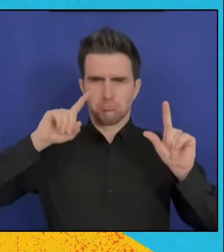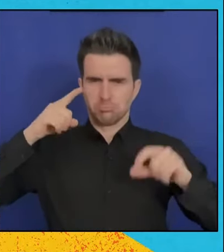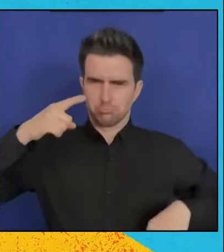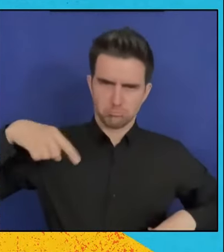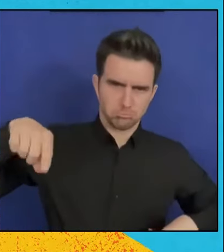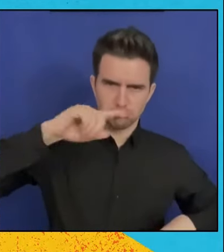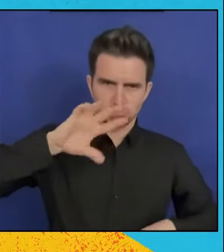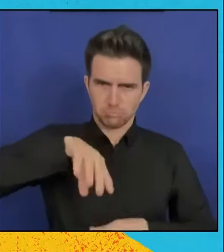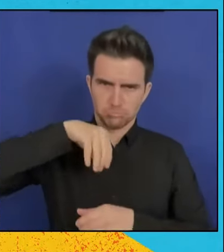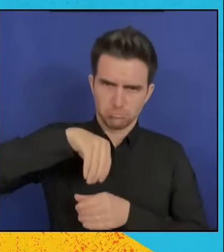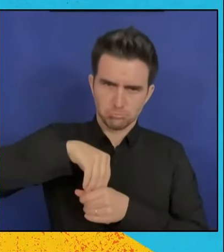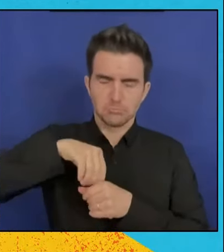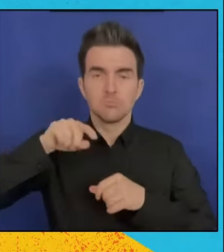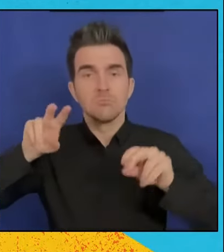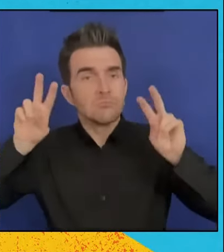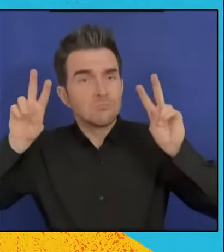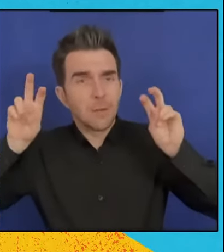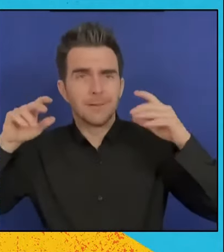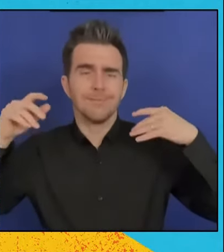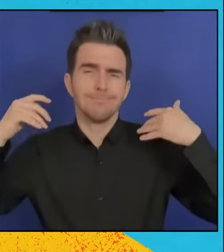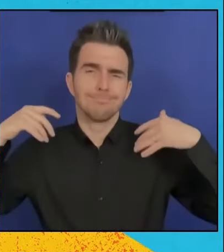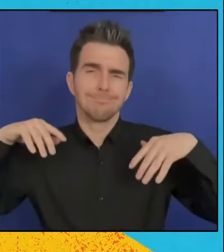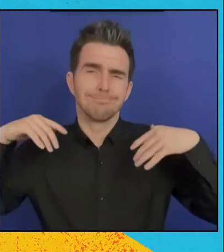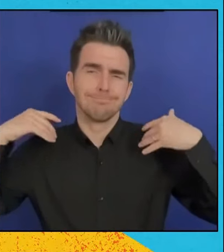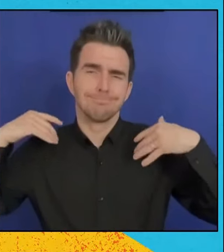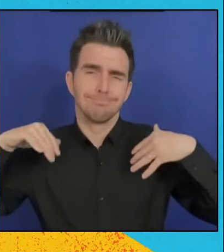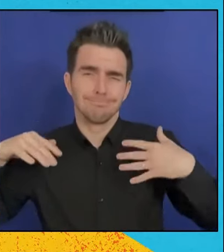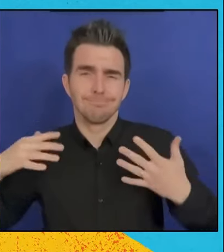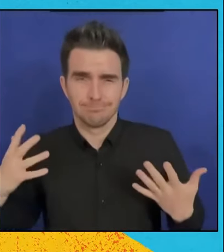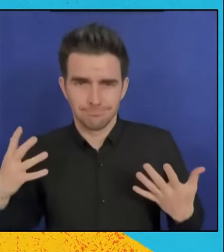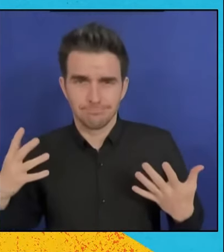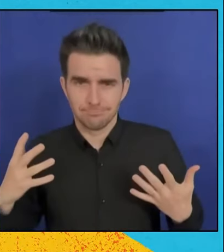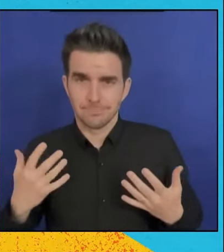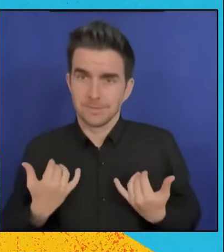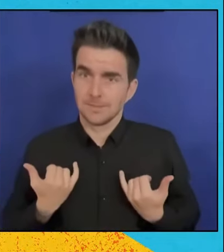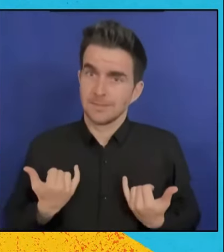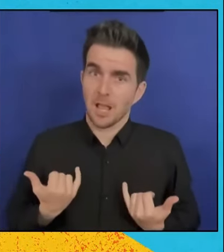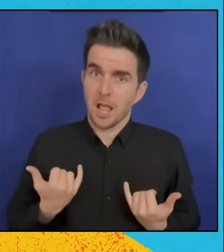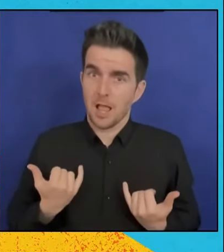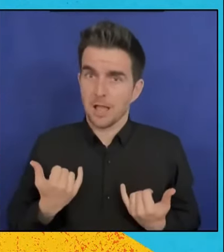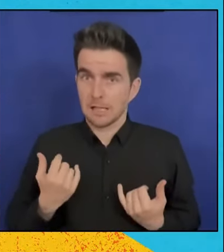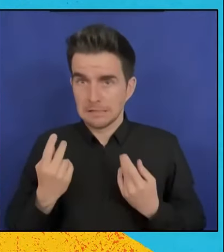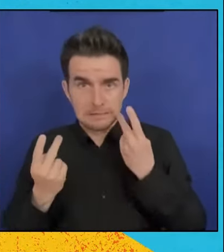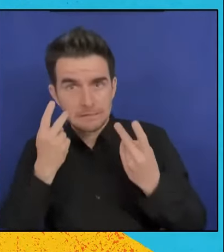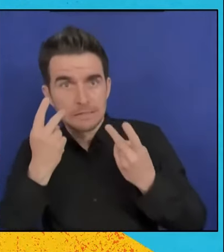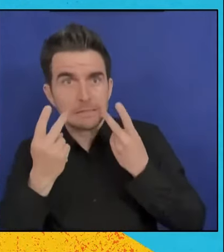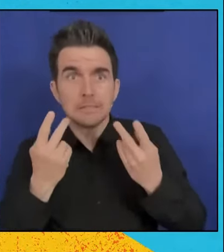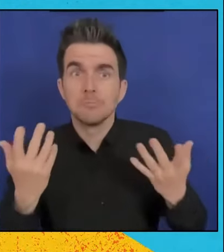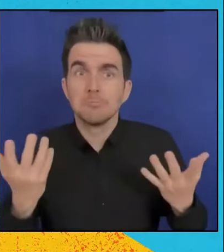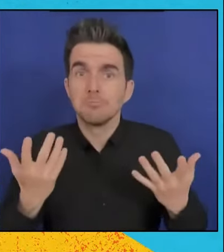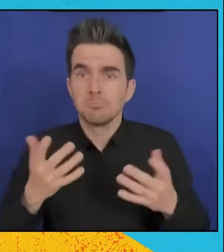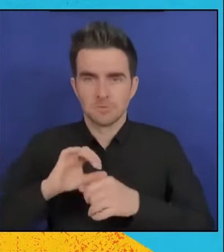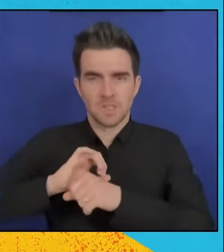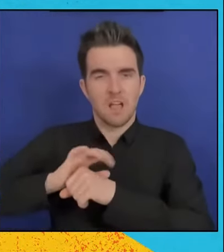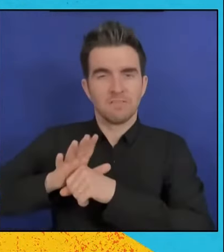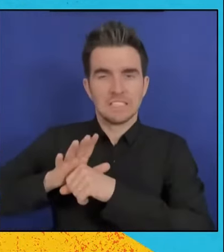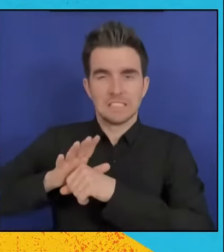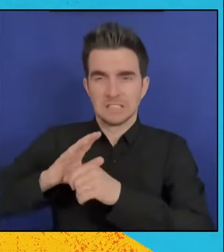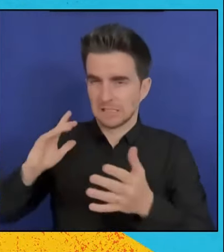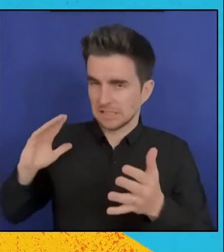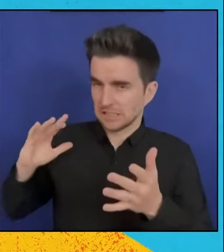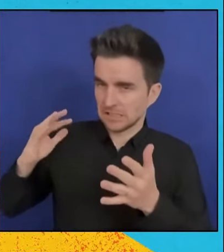almost 7% of the greenhouse gas emission reduction. But the compromise, we all know, we all paid for it. So